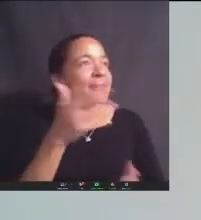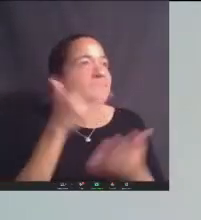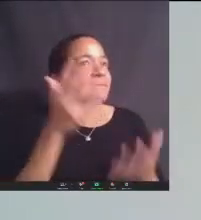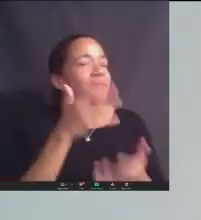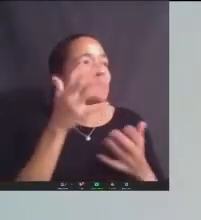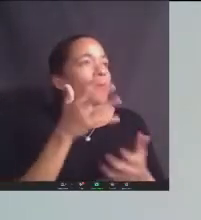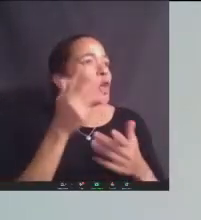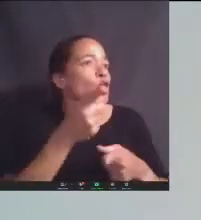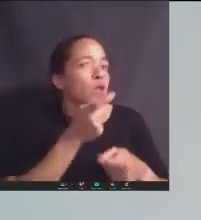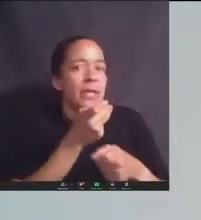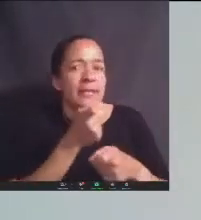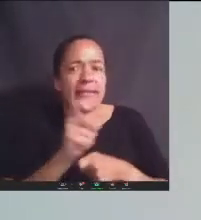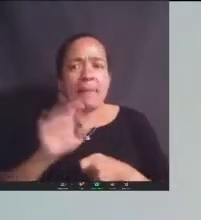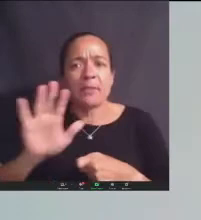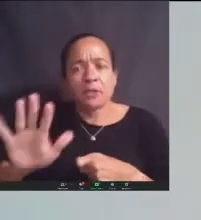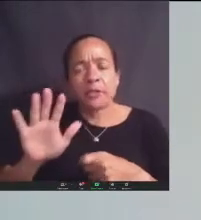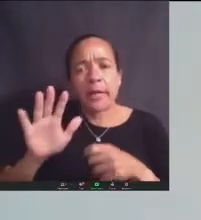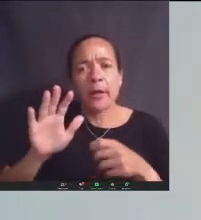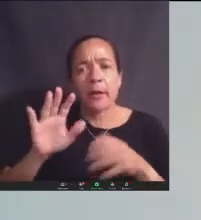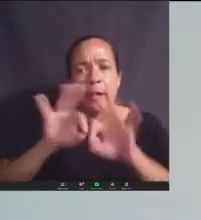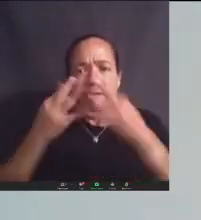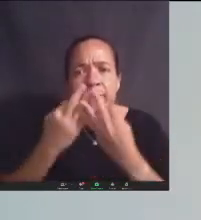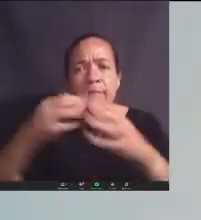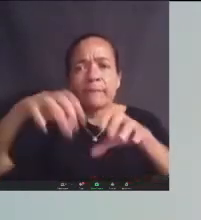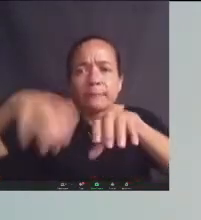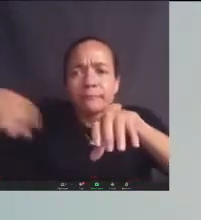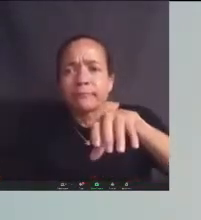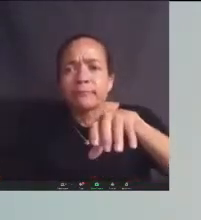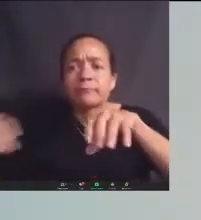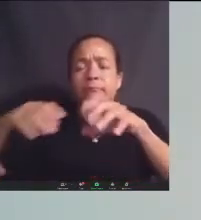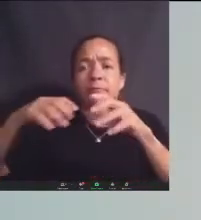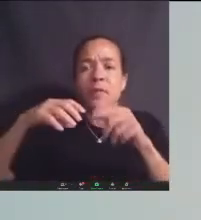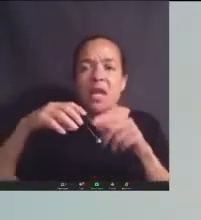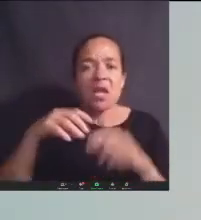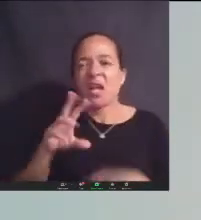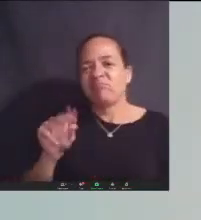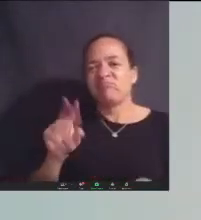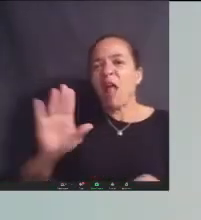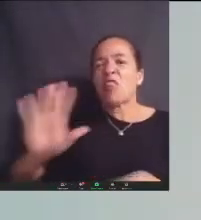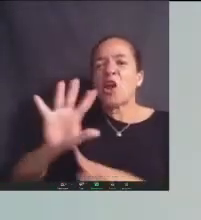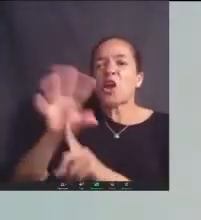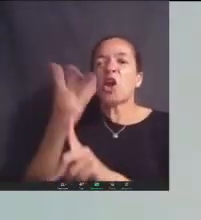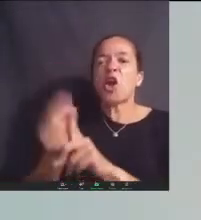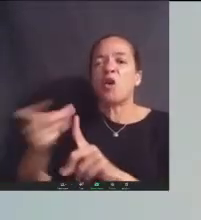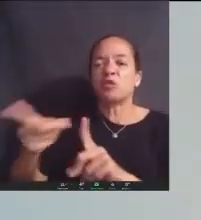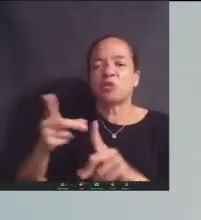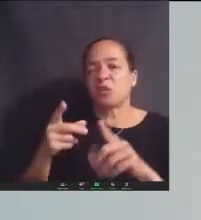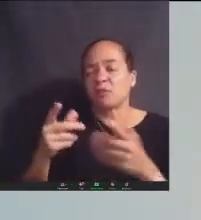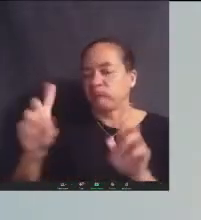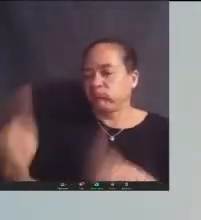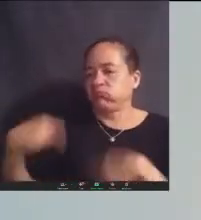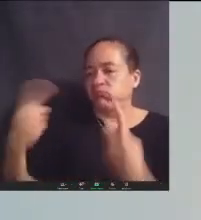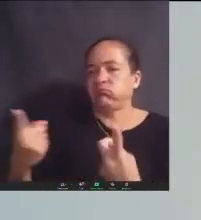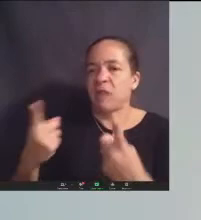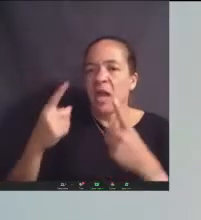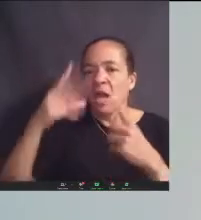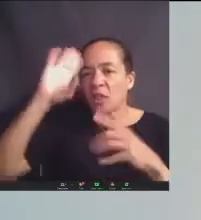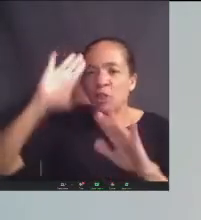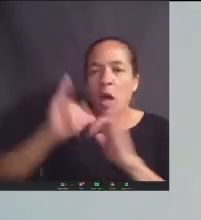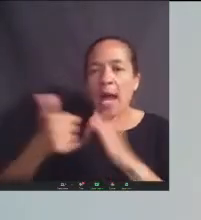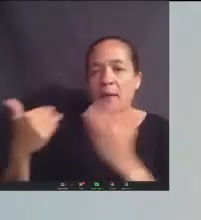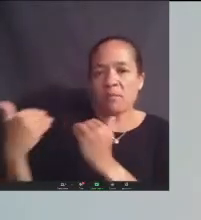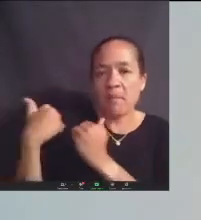neighborhoods or family structure. It's that they have a culture of irresponsibility, a culture of poverty, right? Which, by the way, the data doesn't